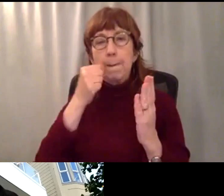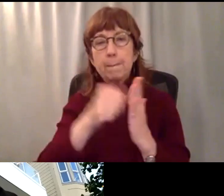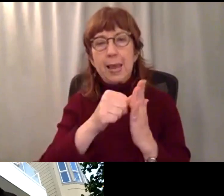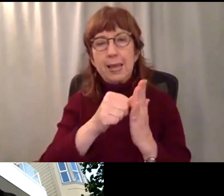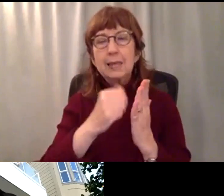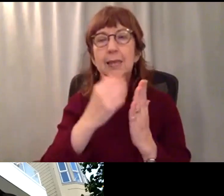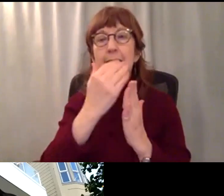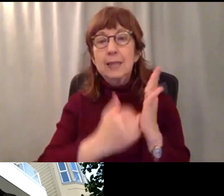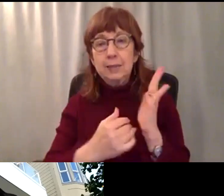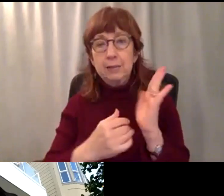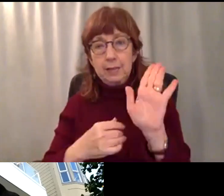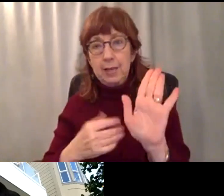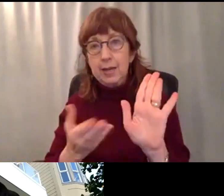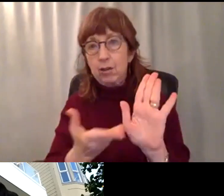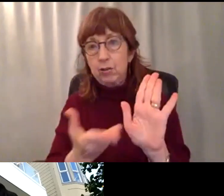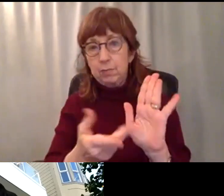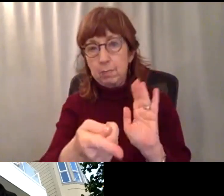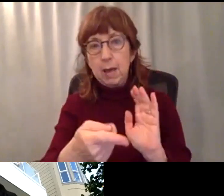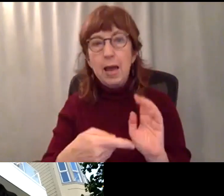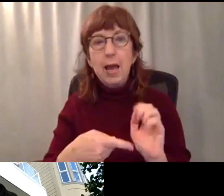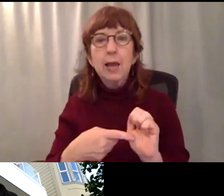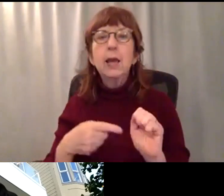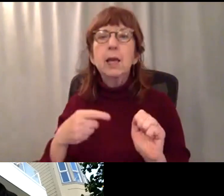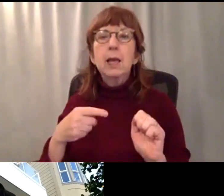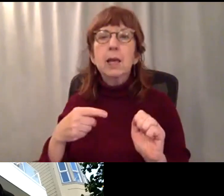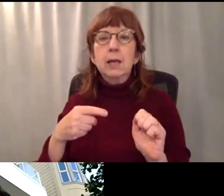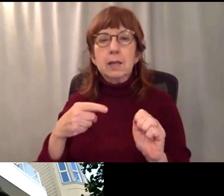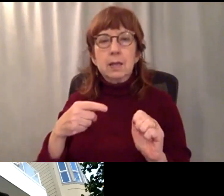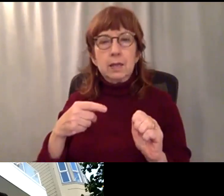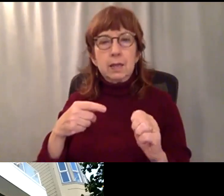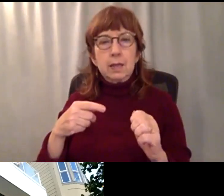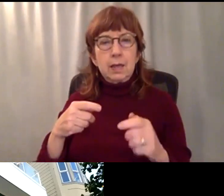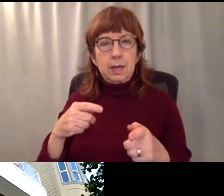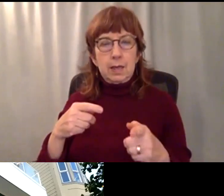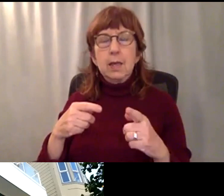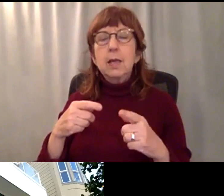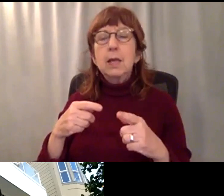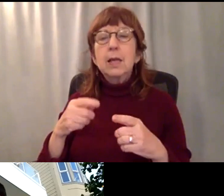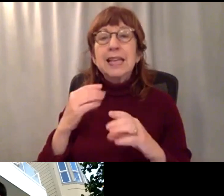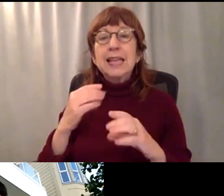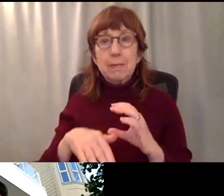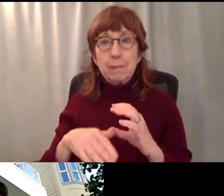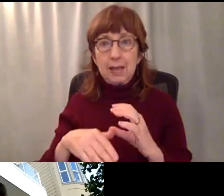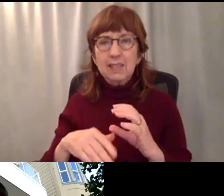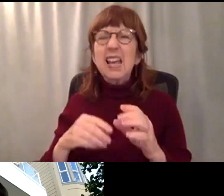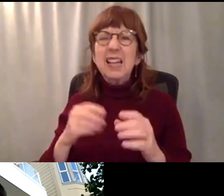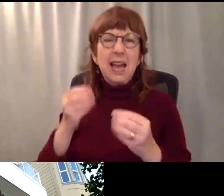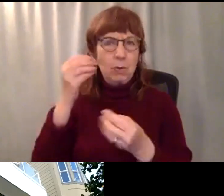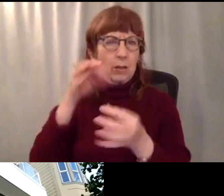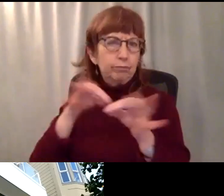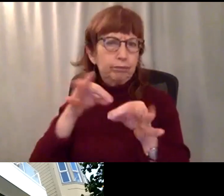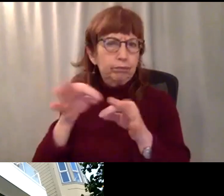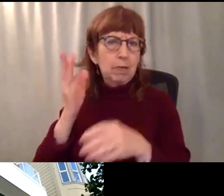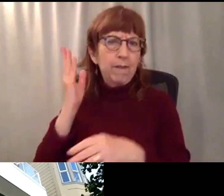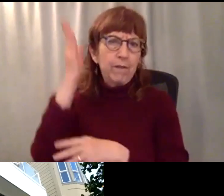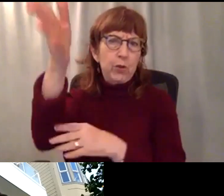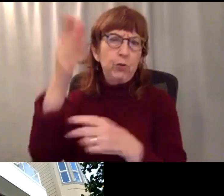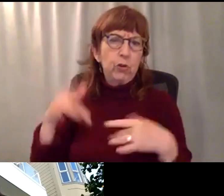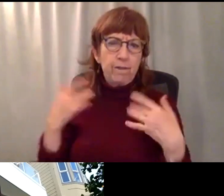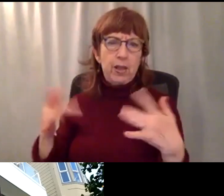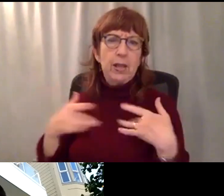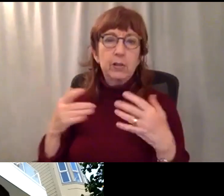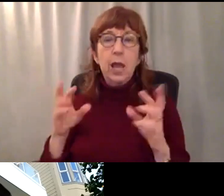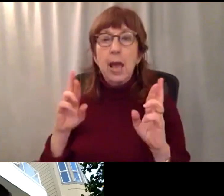right here, baruch@sfaf.org. And I will tell you about all our future events and hopefully a